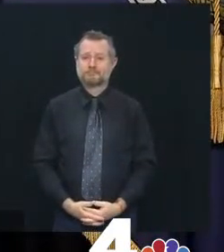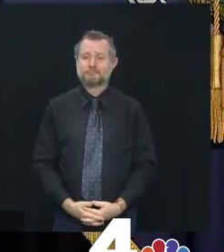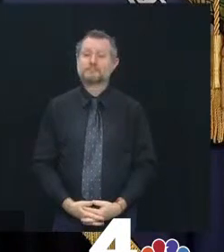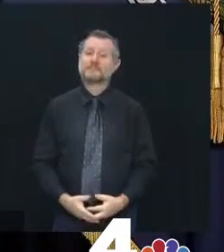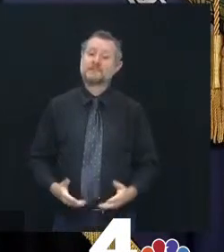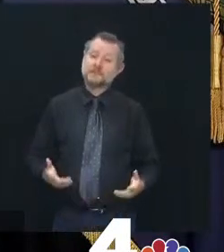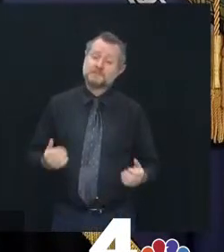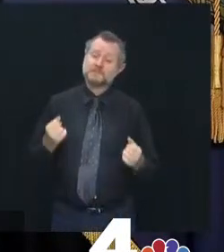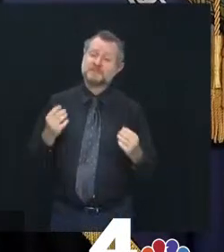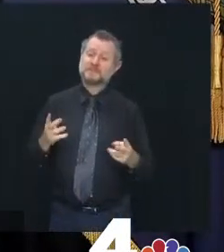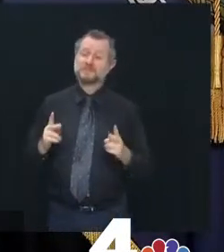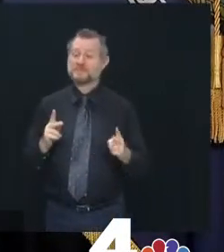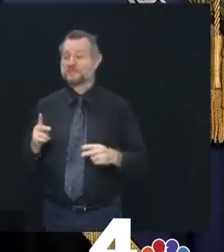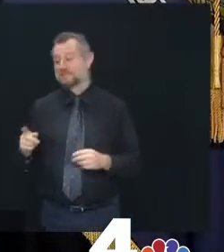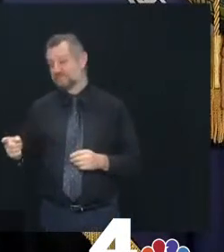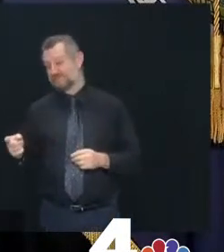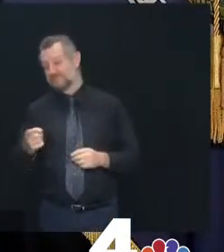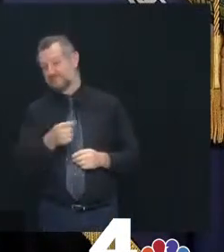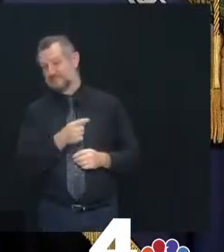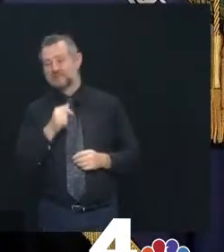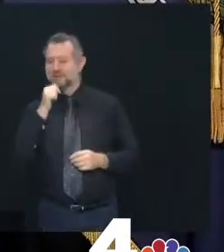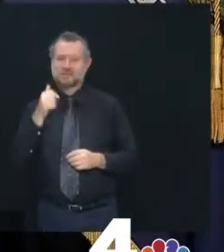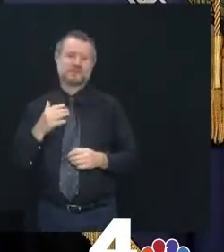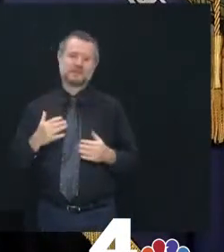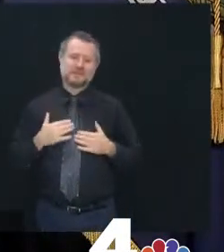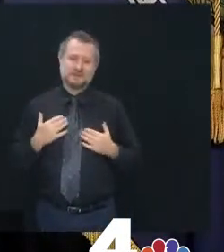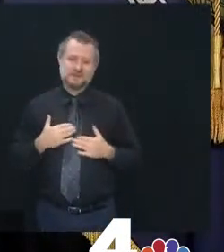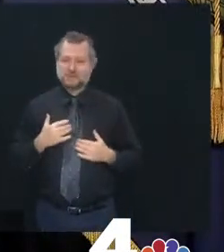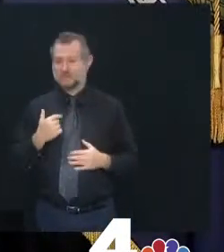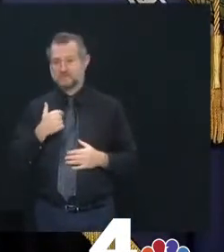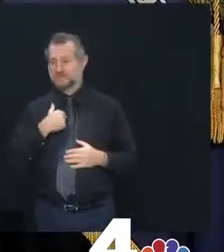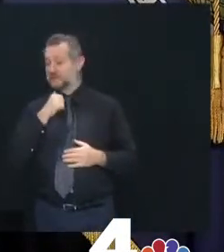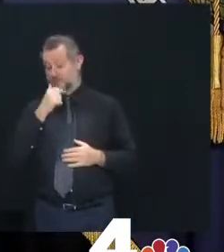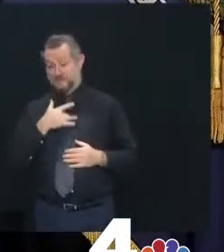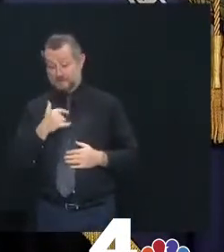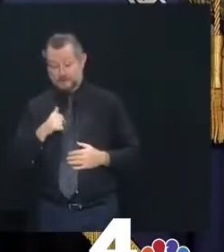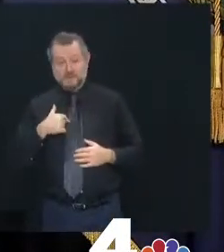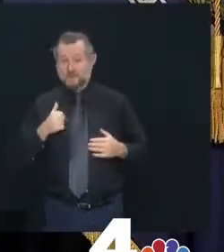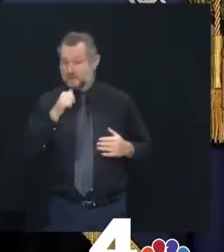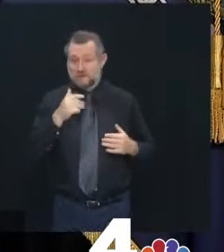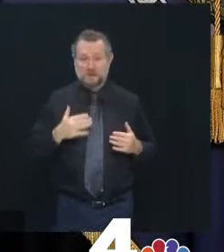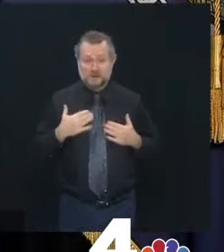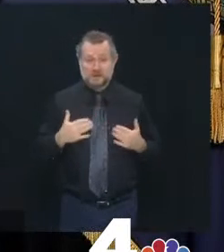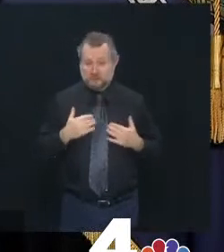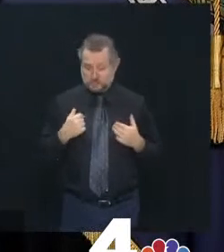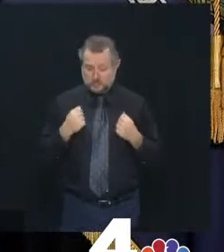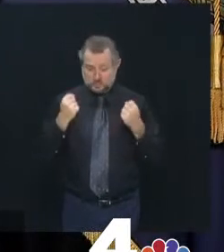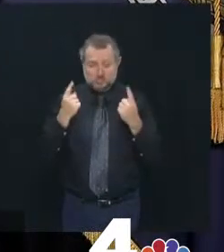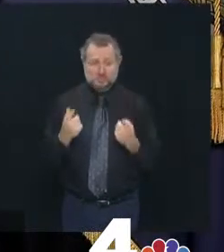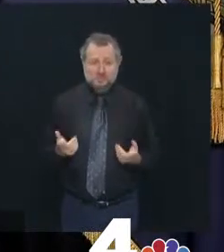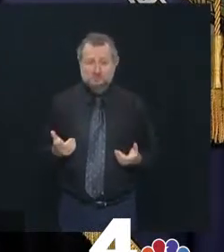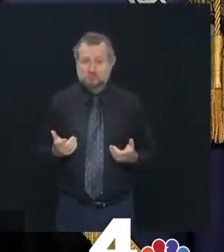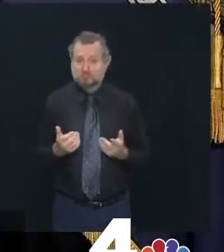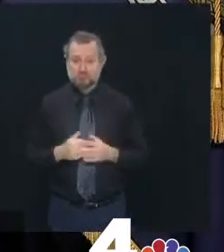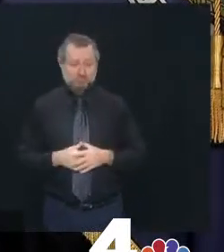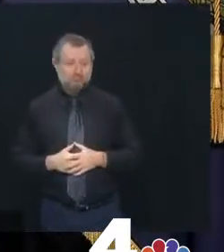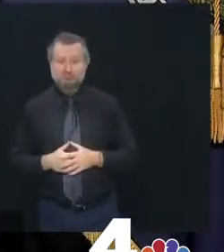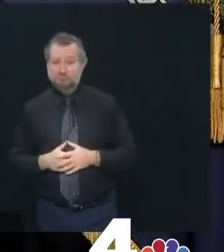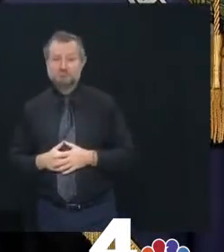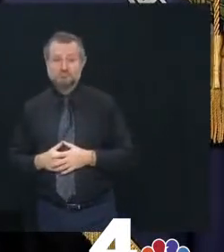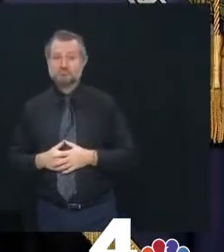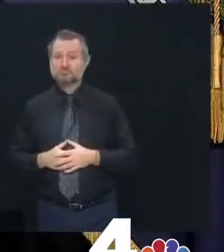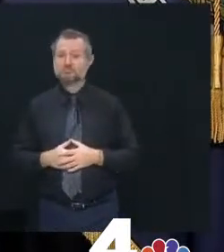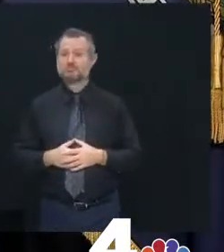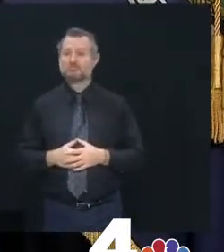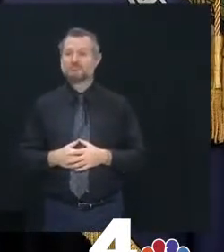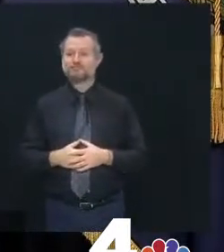people who are unhappy. I'm unhappy. I think we're all unhappy. On the issues to be